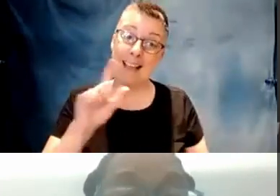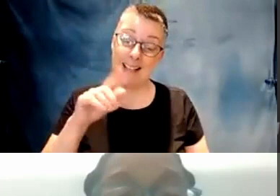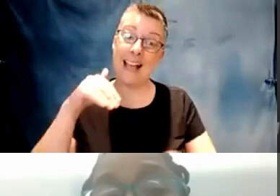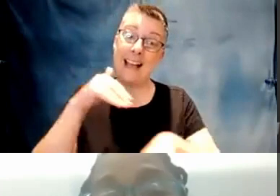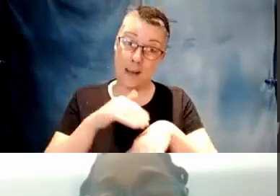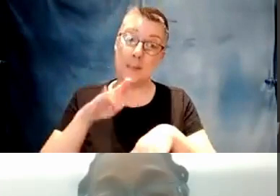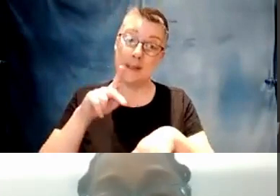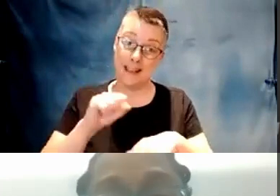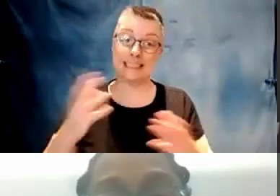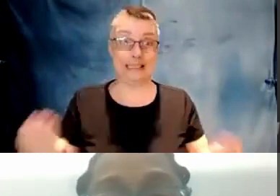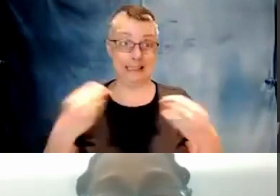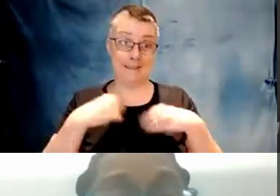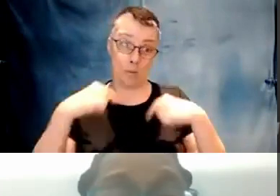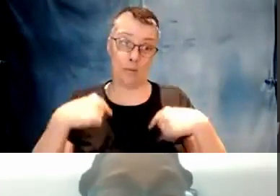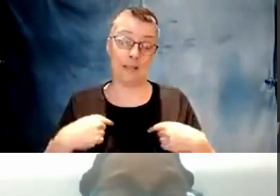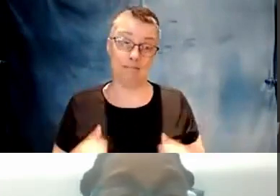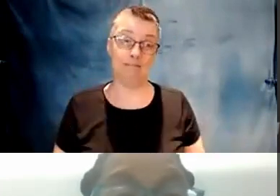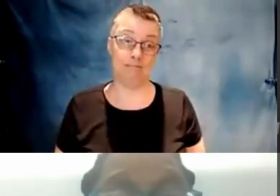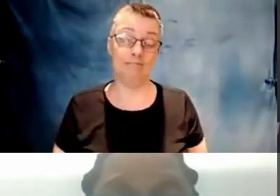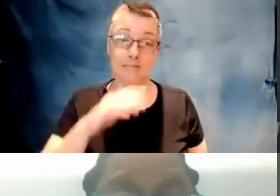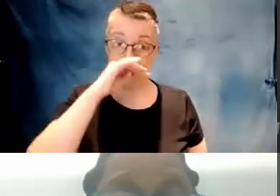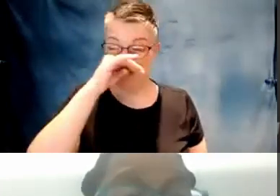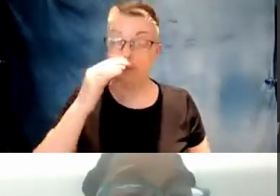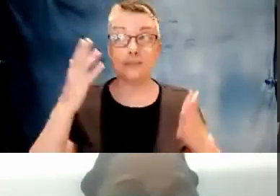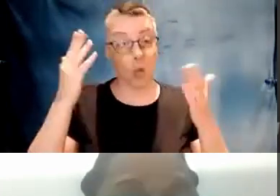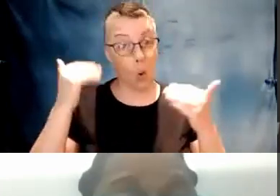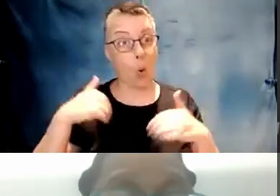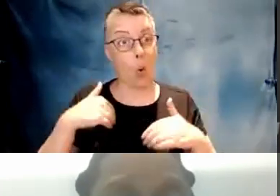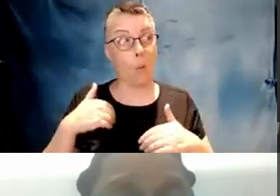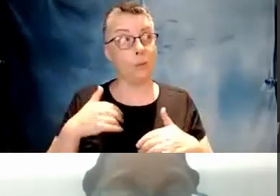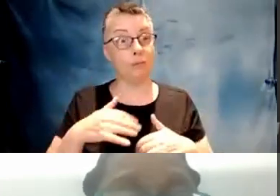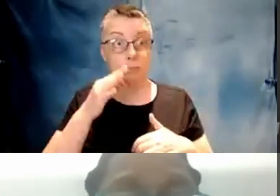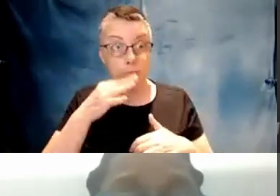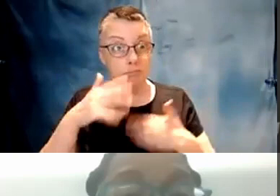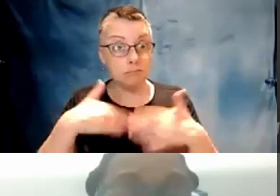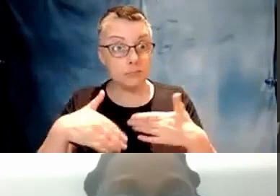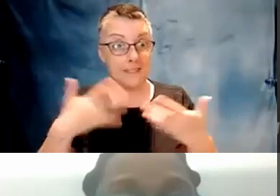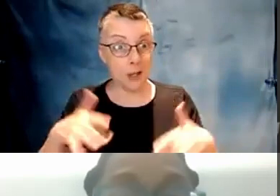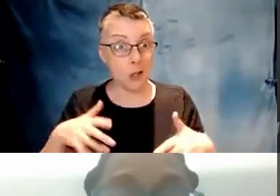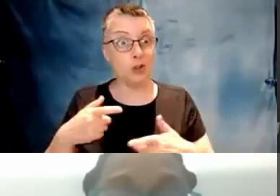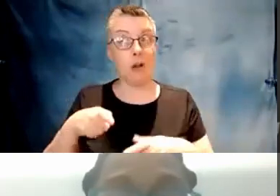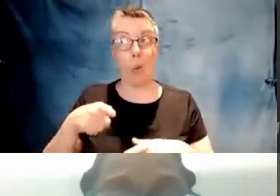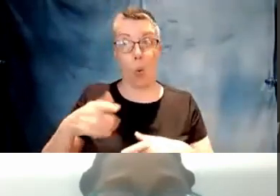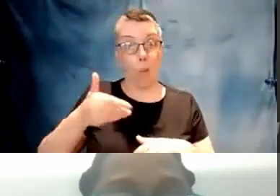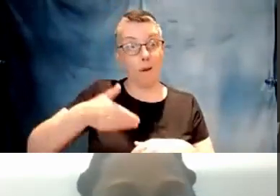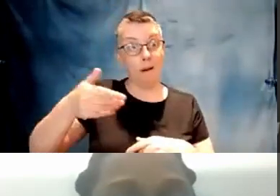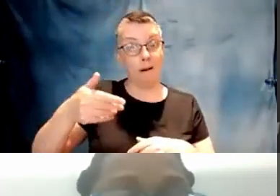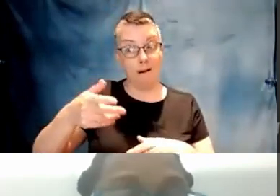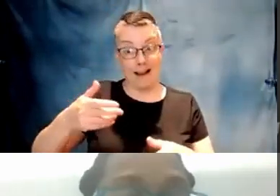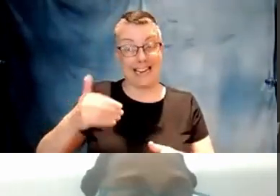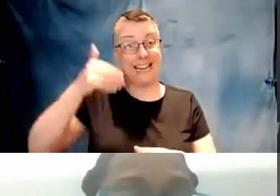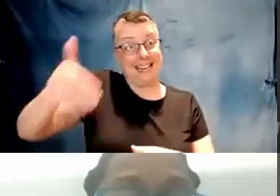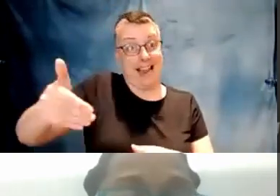It's opened this door for me. And I hope that I'm replaced by another Boston Public Schools student,